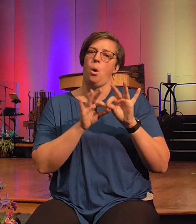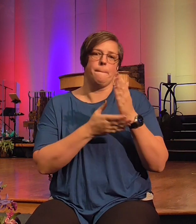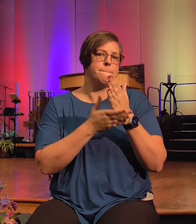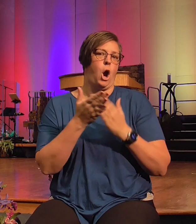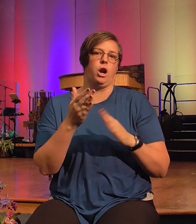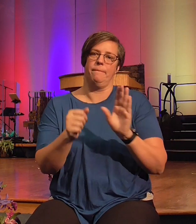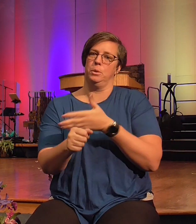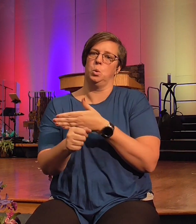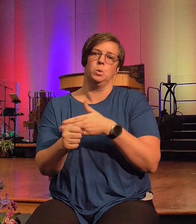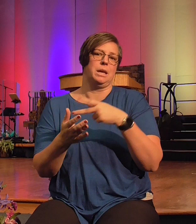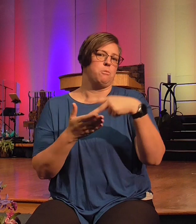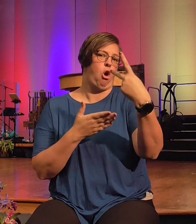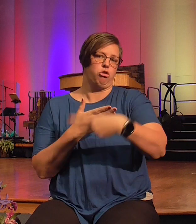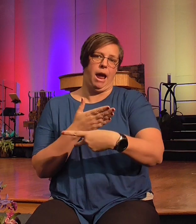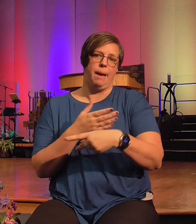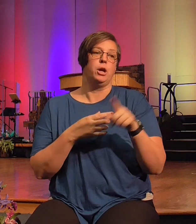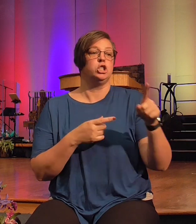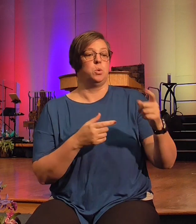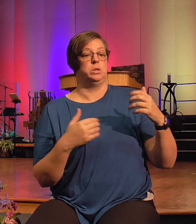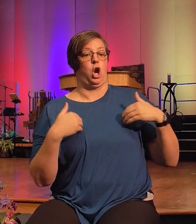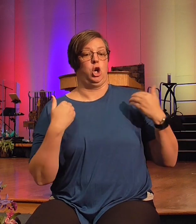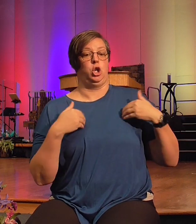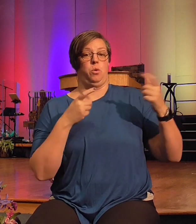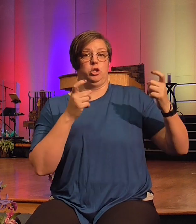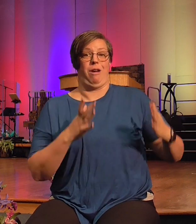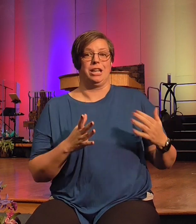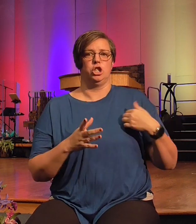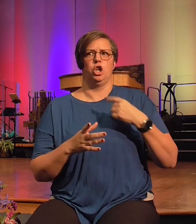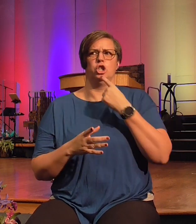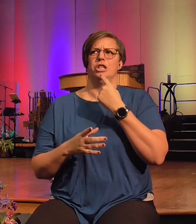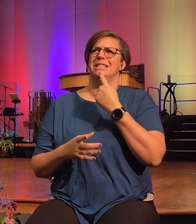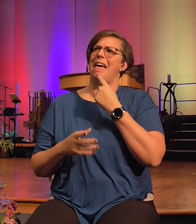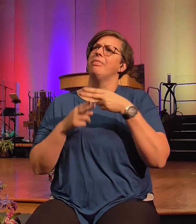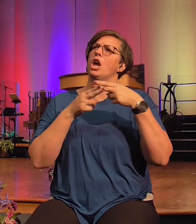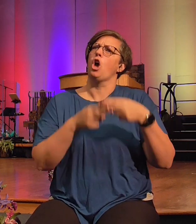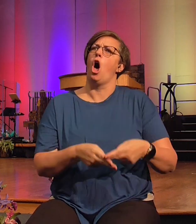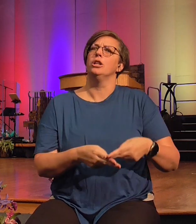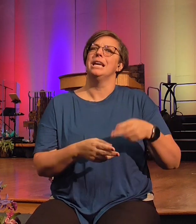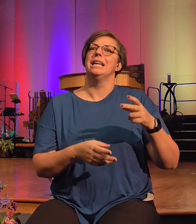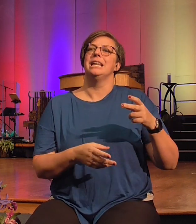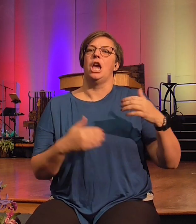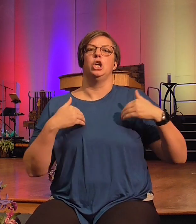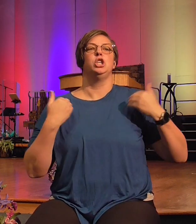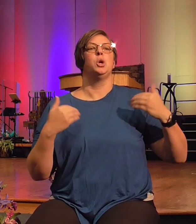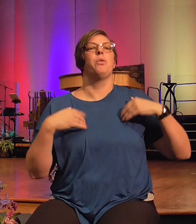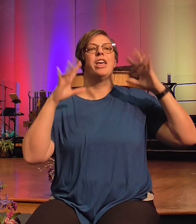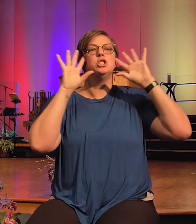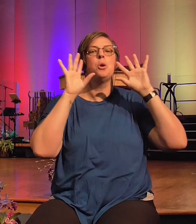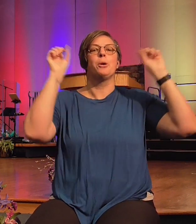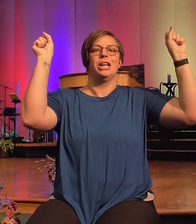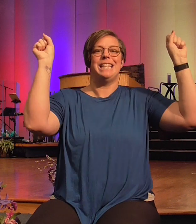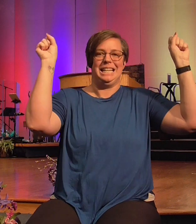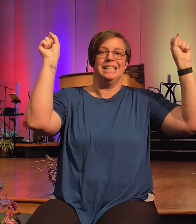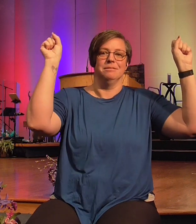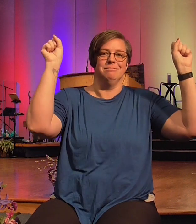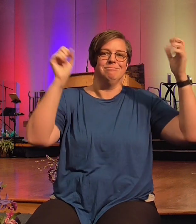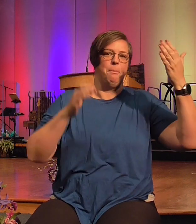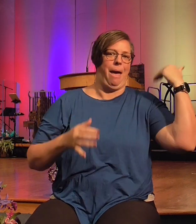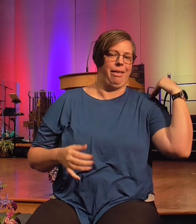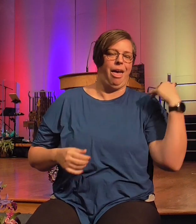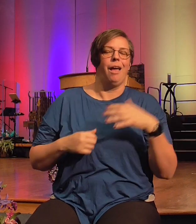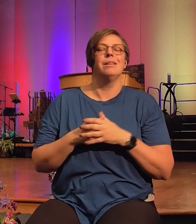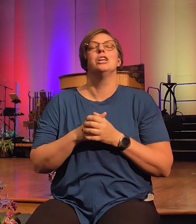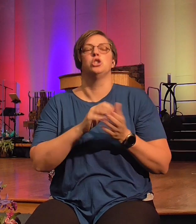music program. She was our youth director. Kent tells me that they called it the youth superintendent back then. But she ran our youth